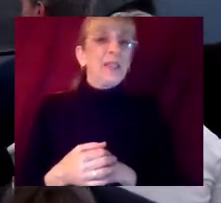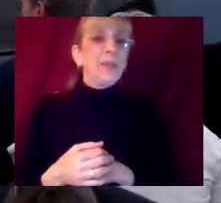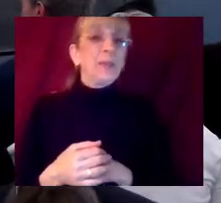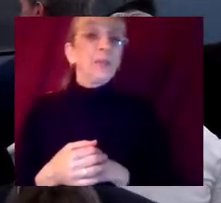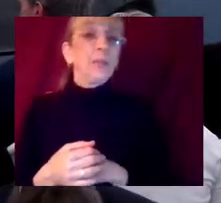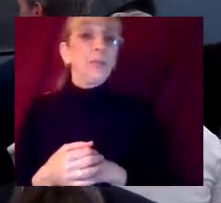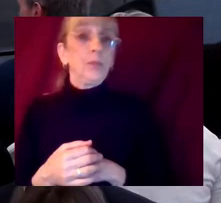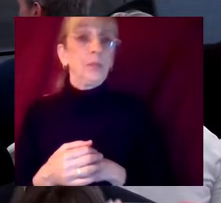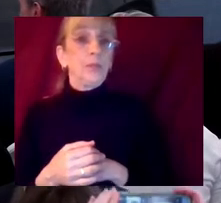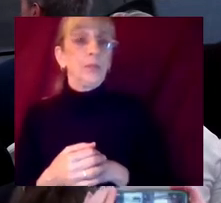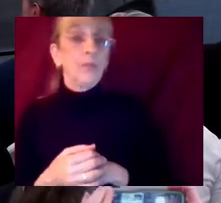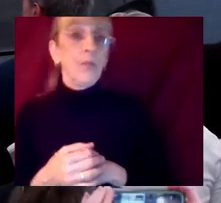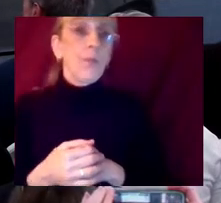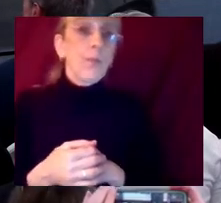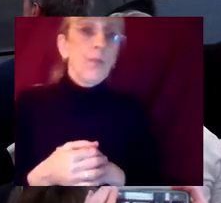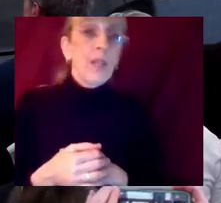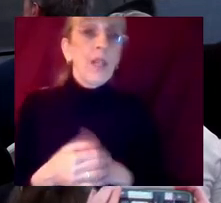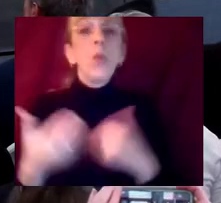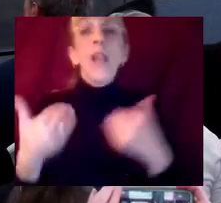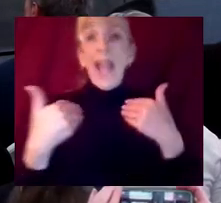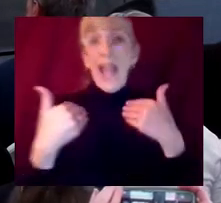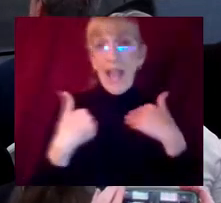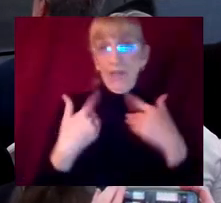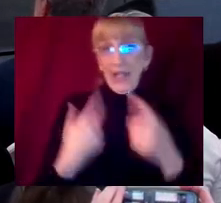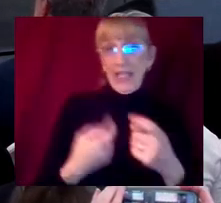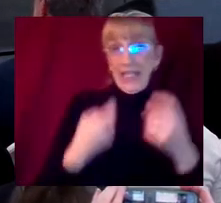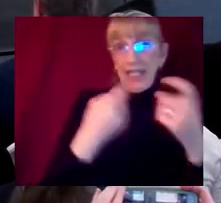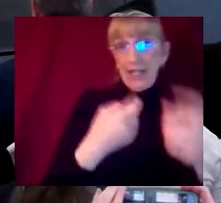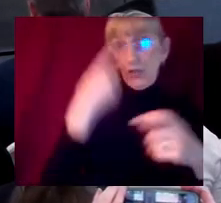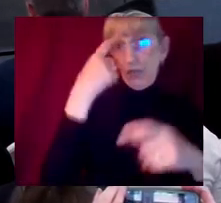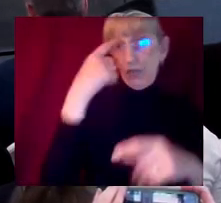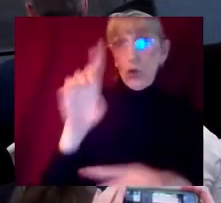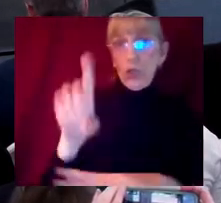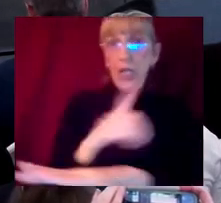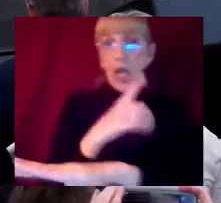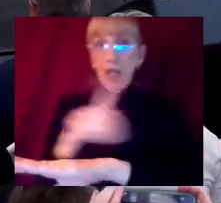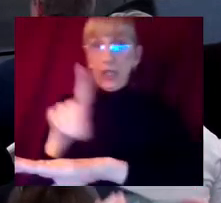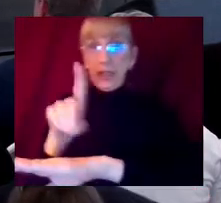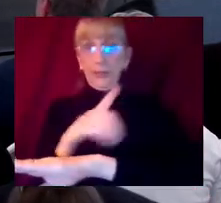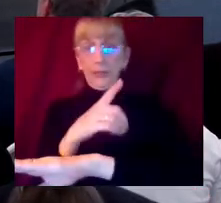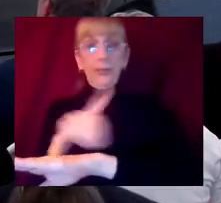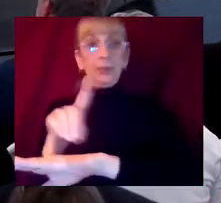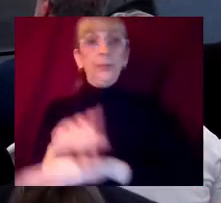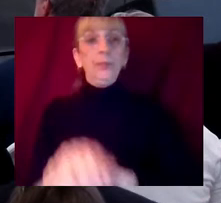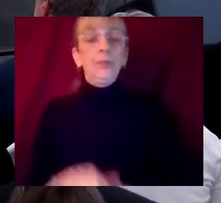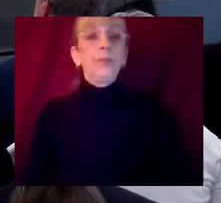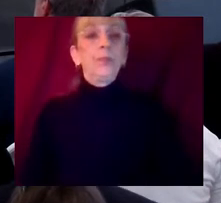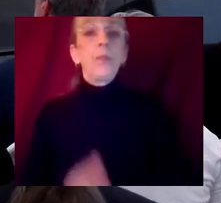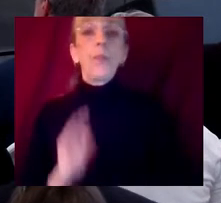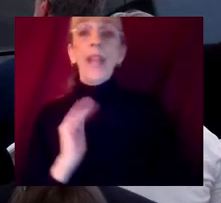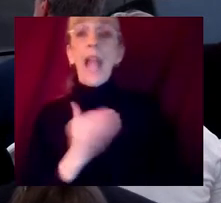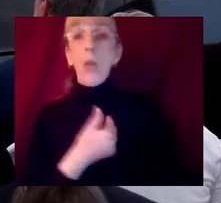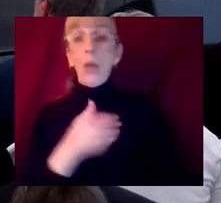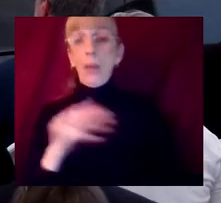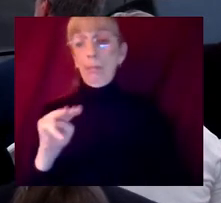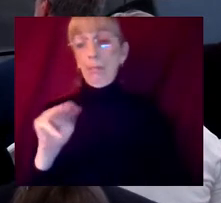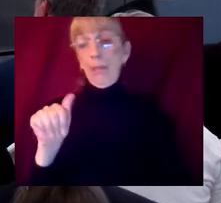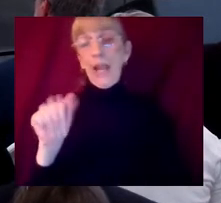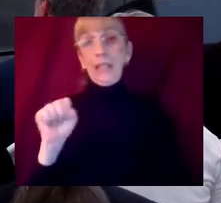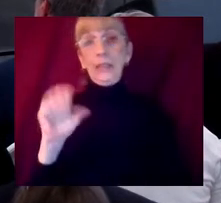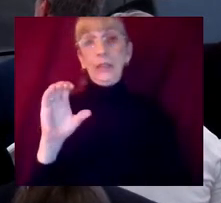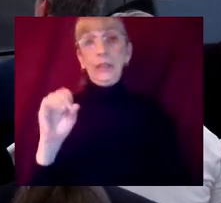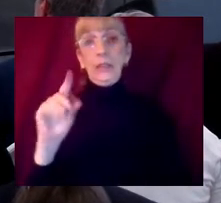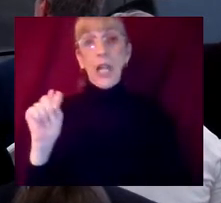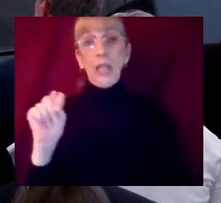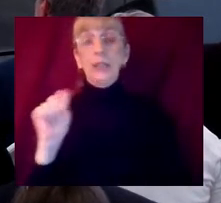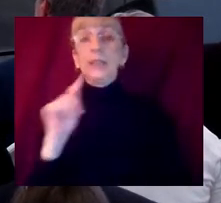Are you? All right, so we have some gifts for you. Okay. Right? You know, our mascot is the Delaware Blue Hen. Right?